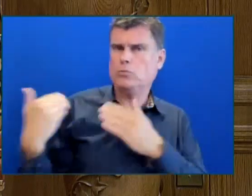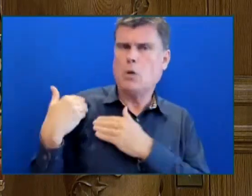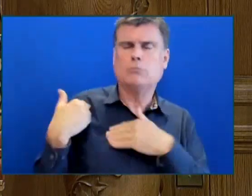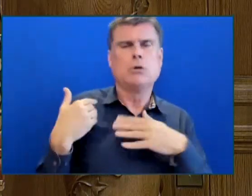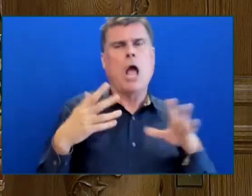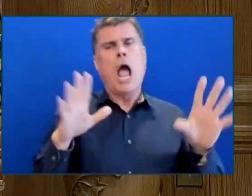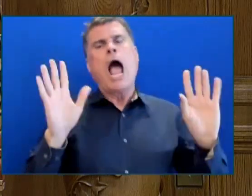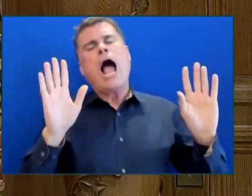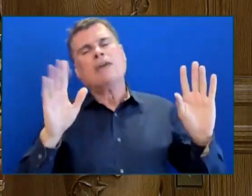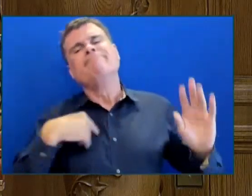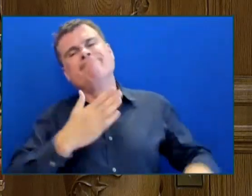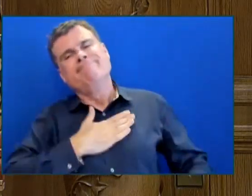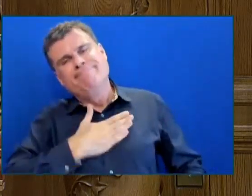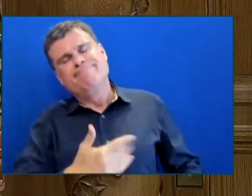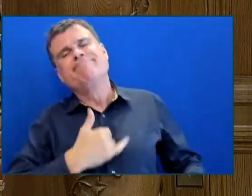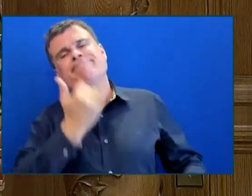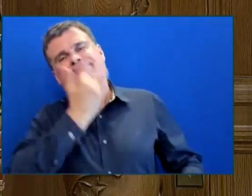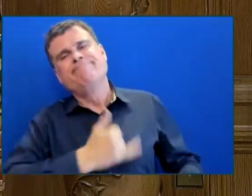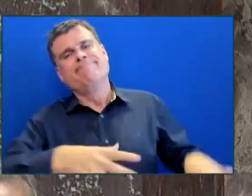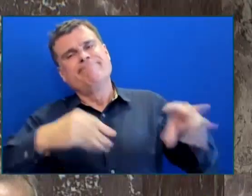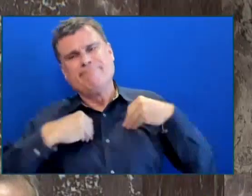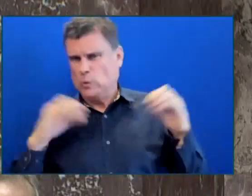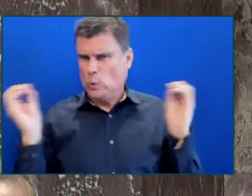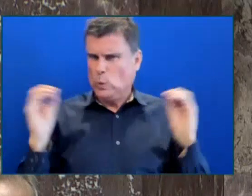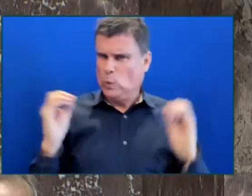Minister of Housing. Thank you so much.